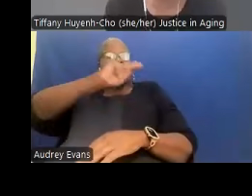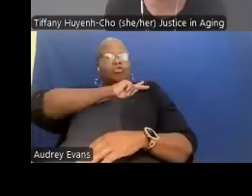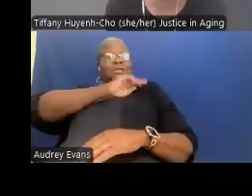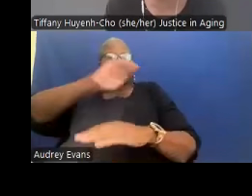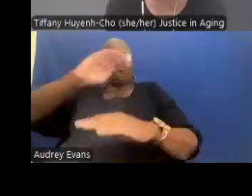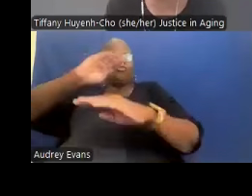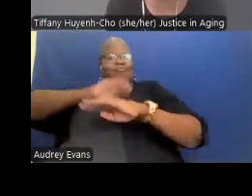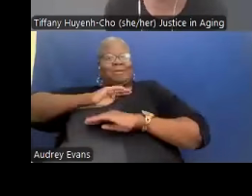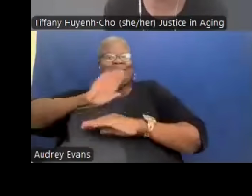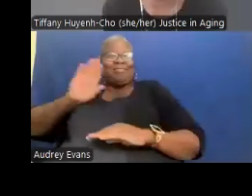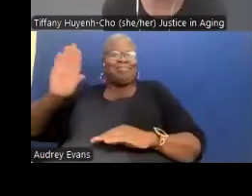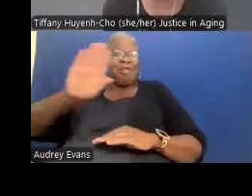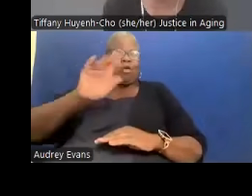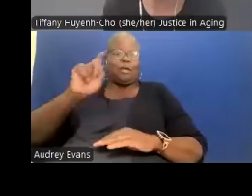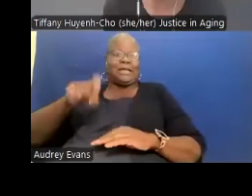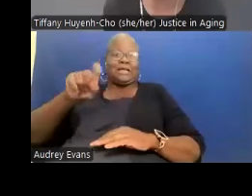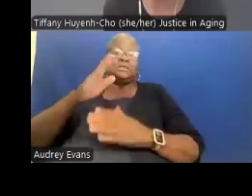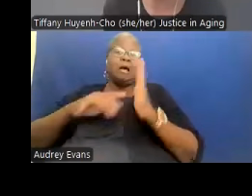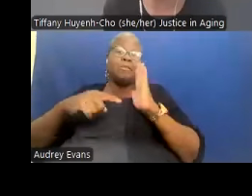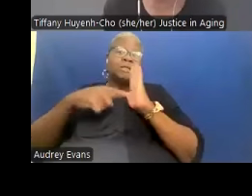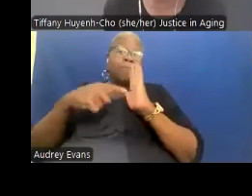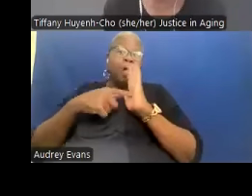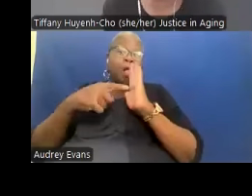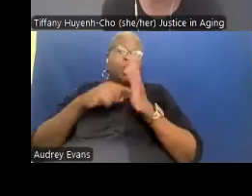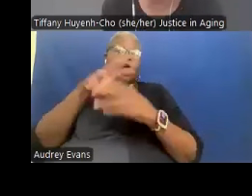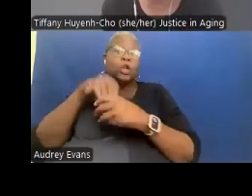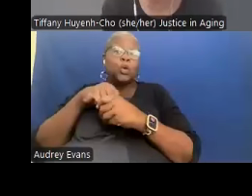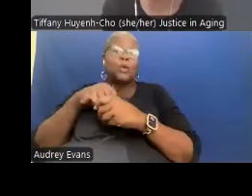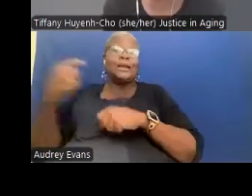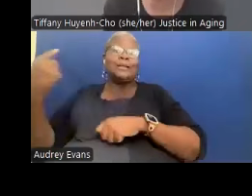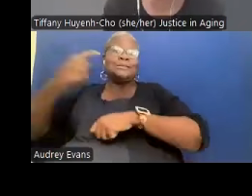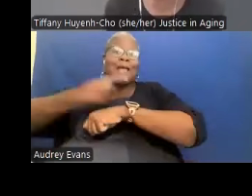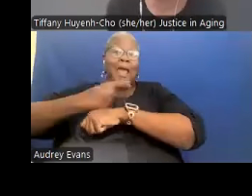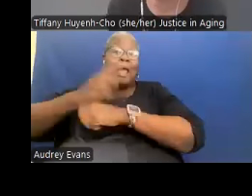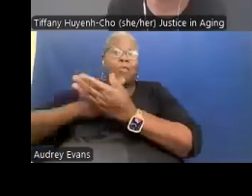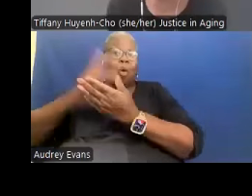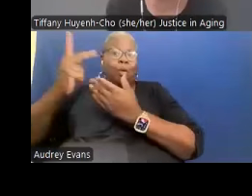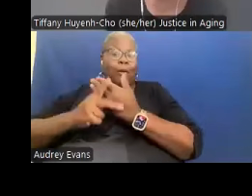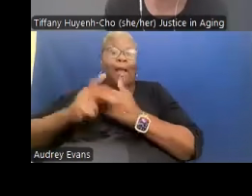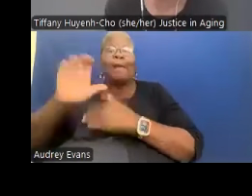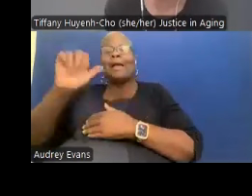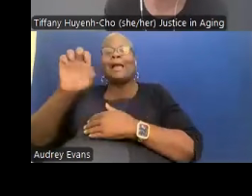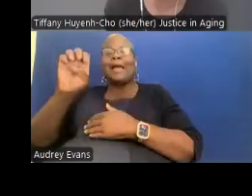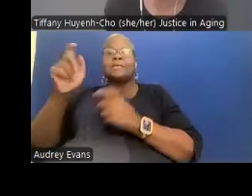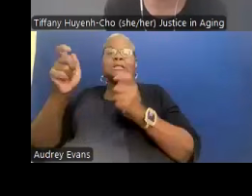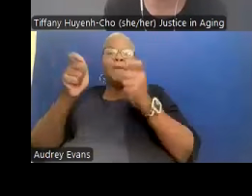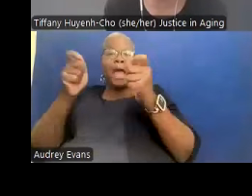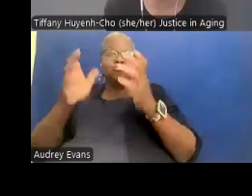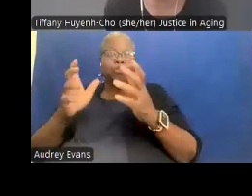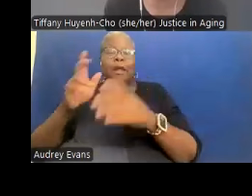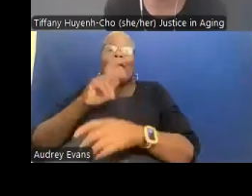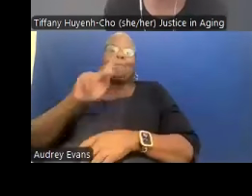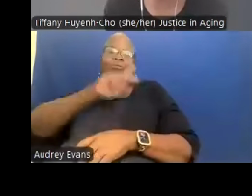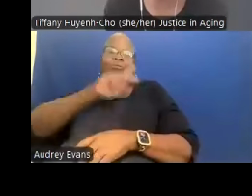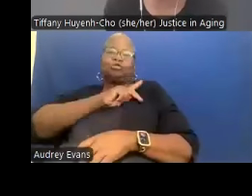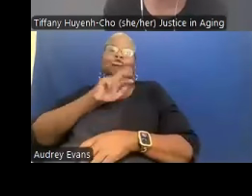person's specific needs. Some examples include day programs, case management, as well as personal care